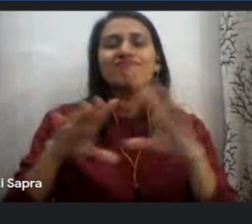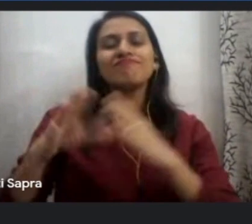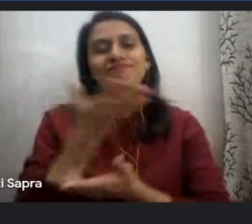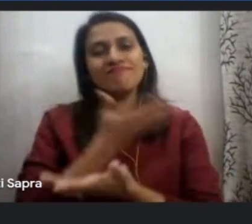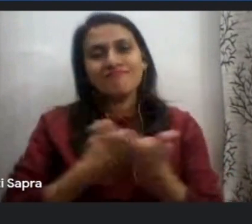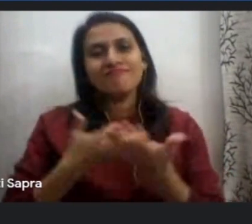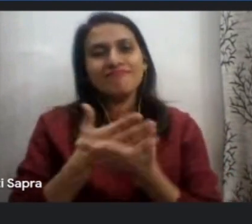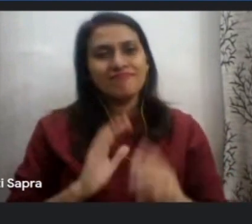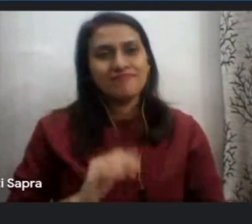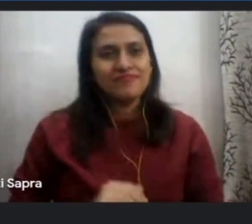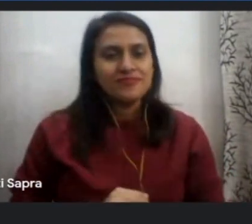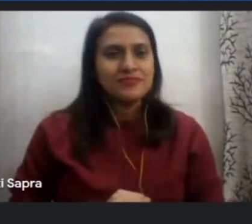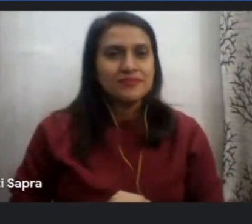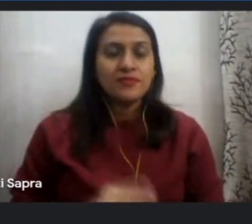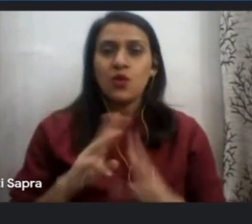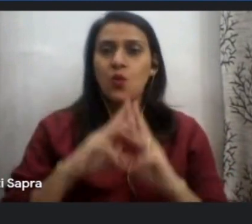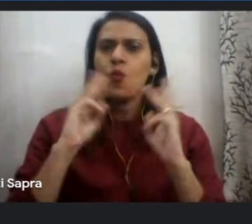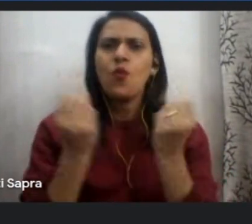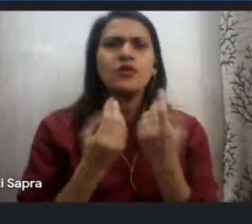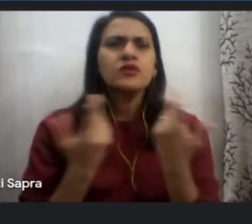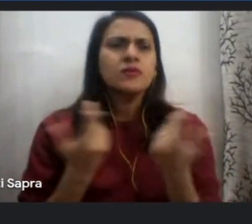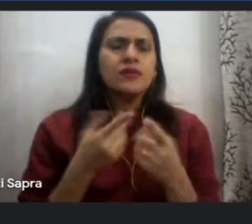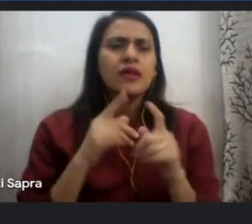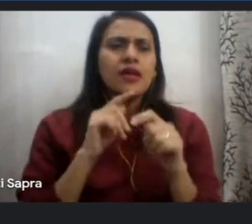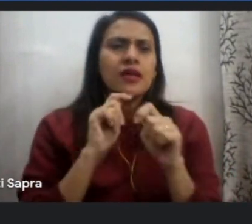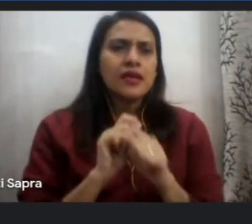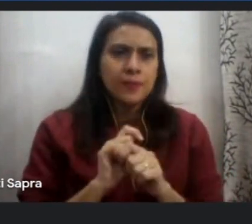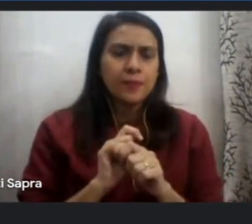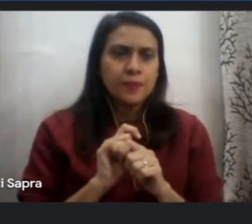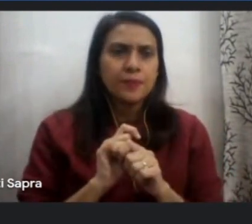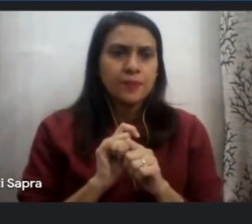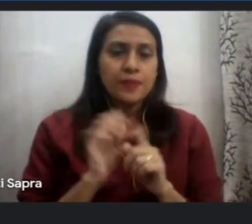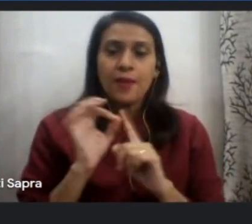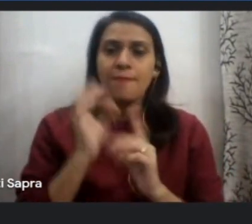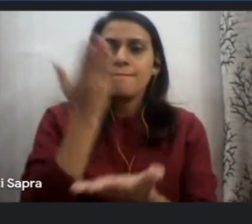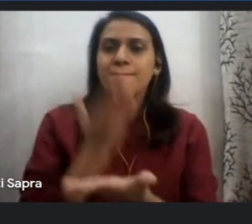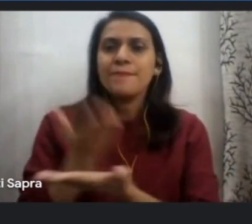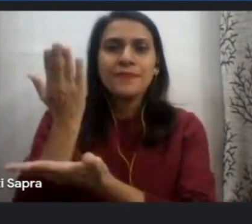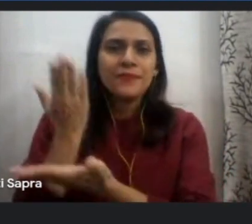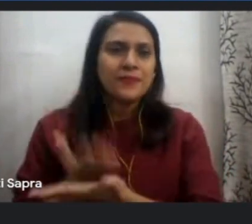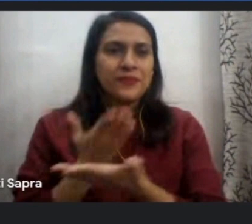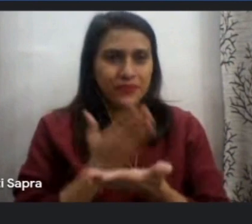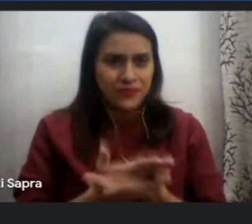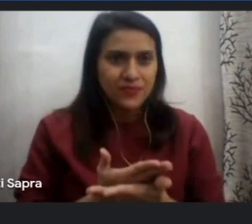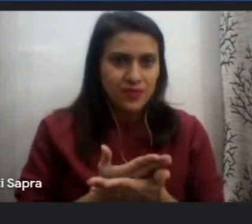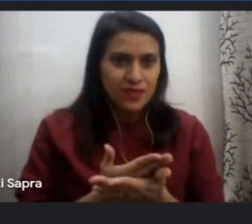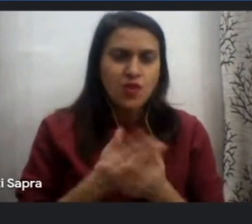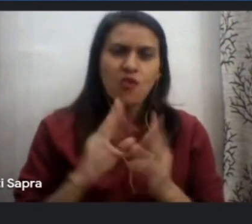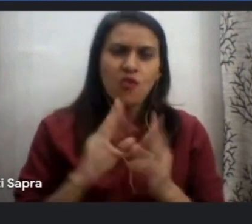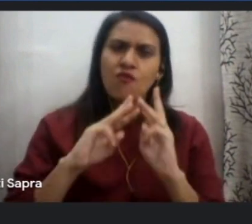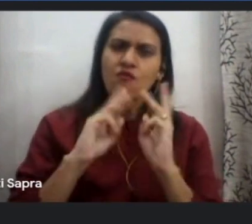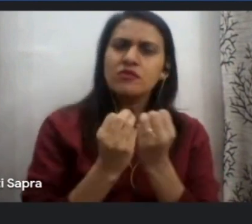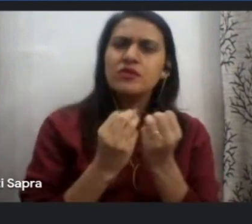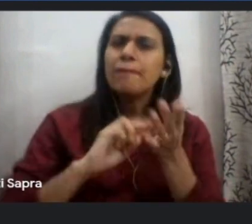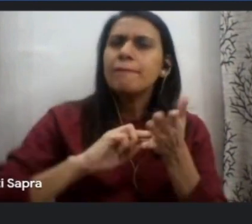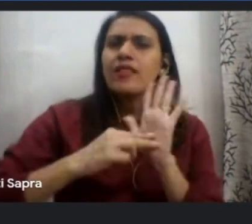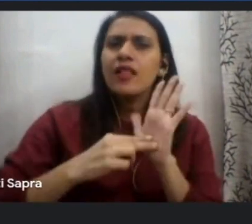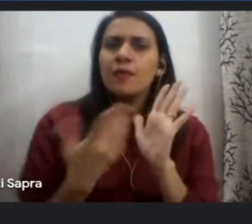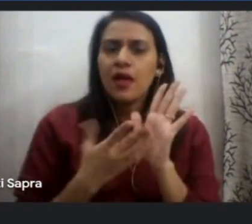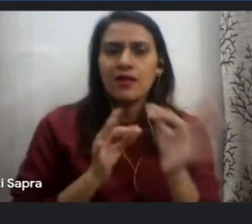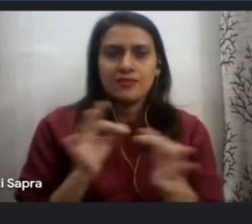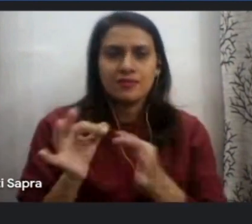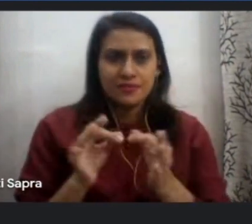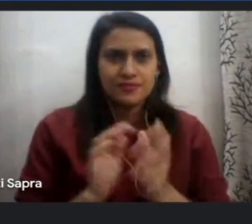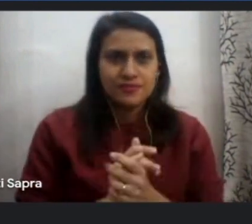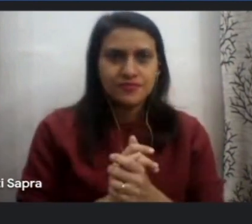I'll introduce the workshop. So when we say participatory workshop, what does that really mean? Now, this is